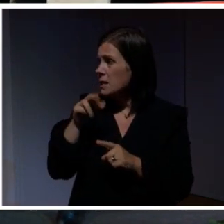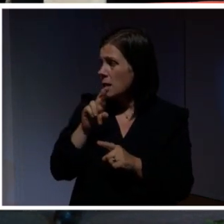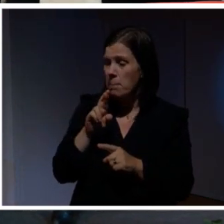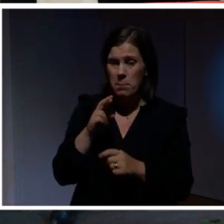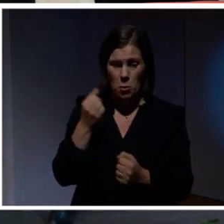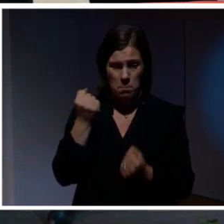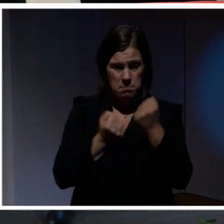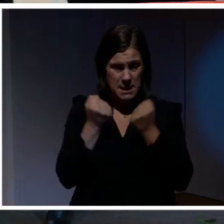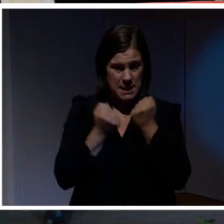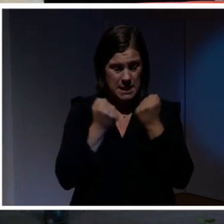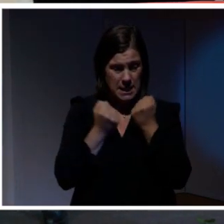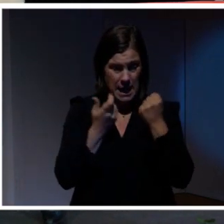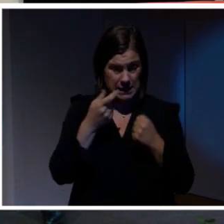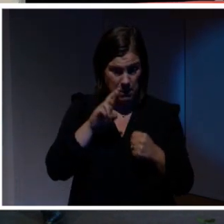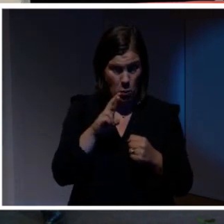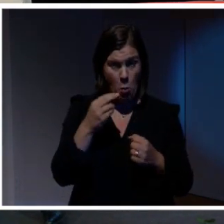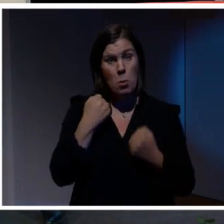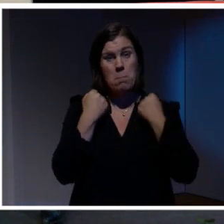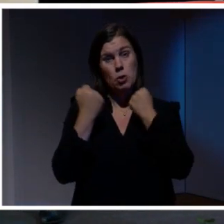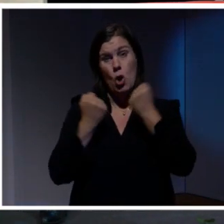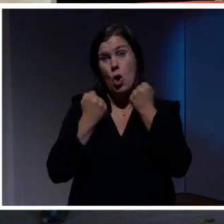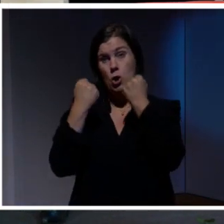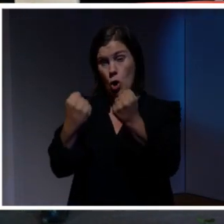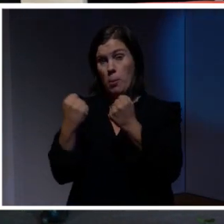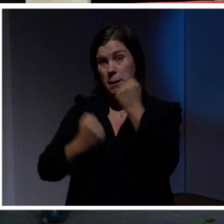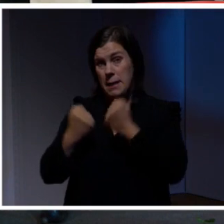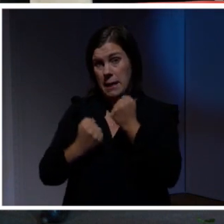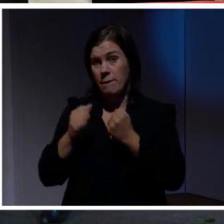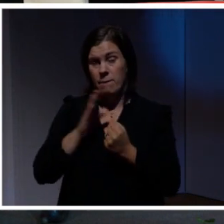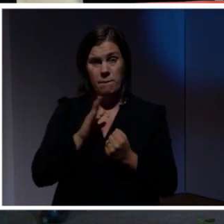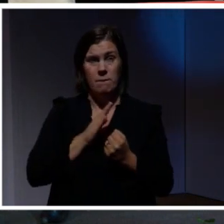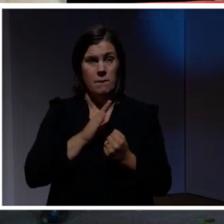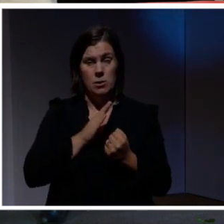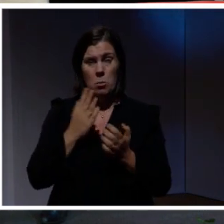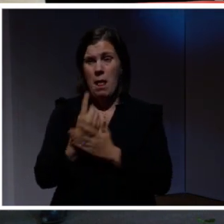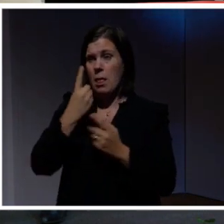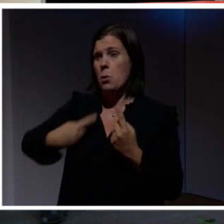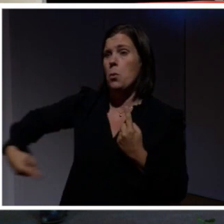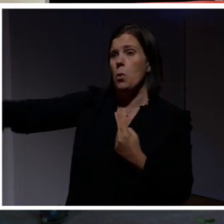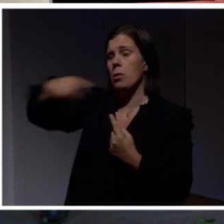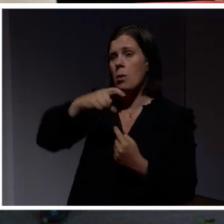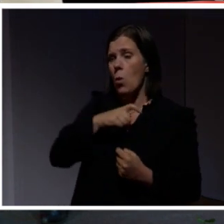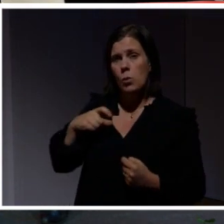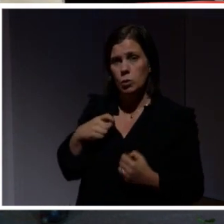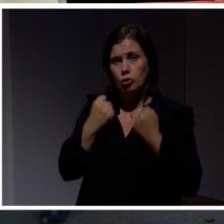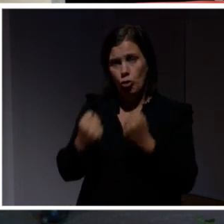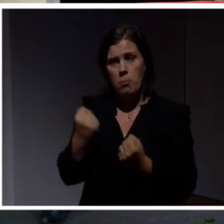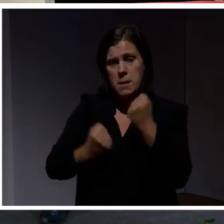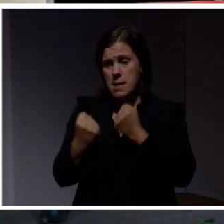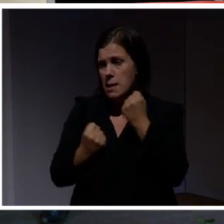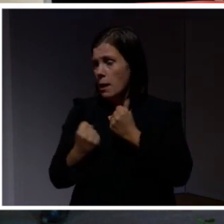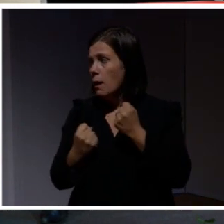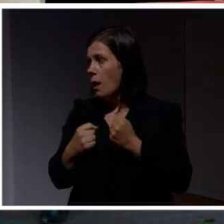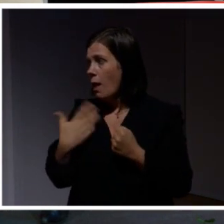car. You know, when we drive a car, there is a lot of things happening around us. In fact, this is a very